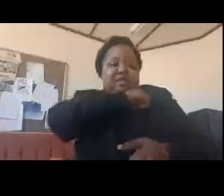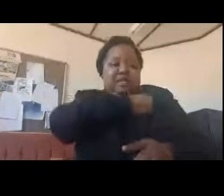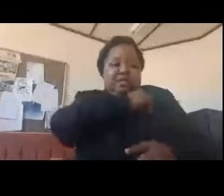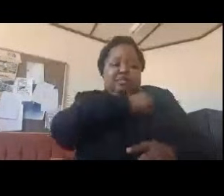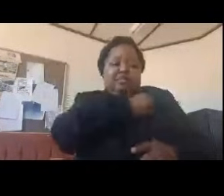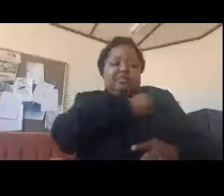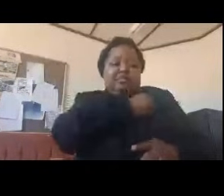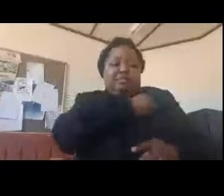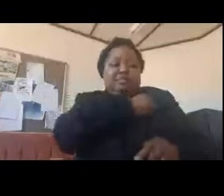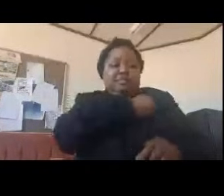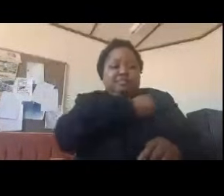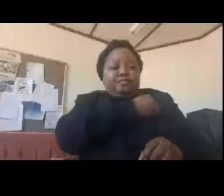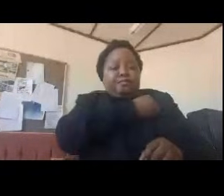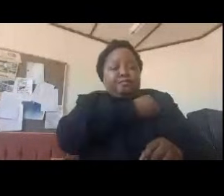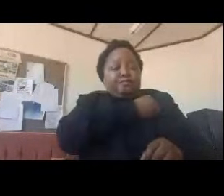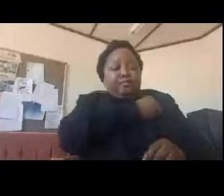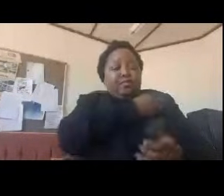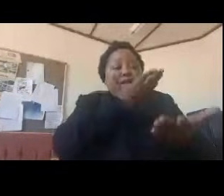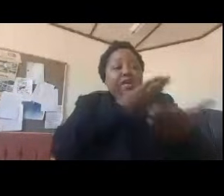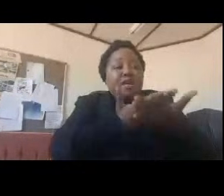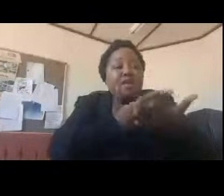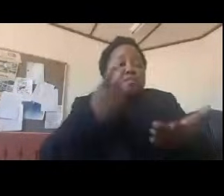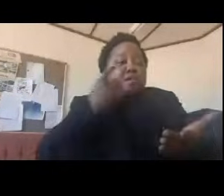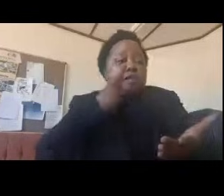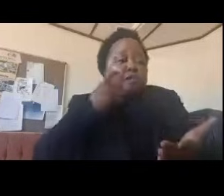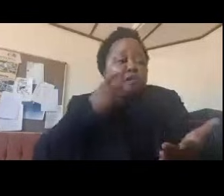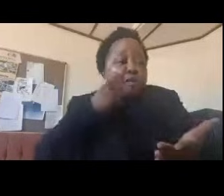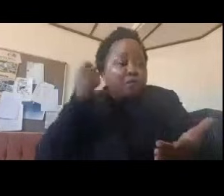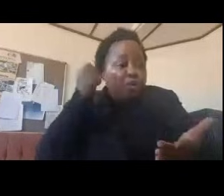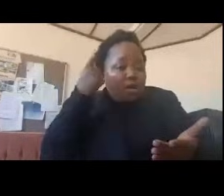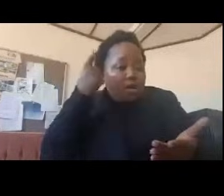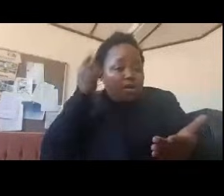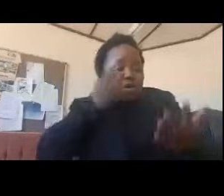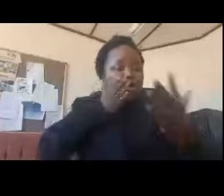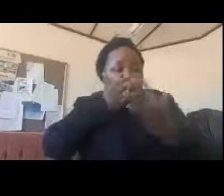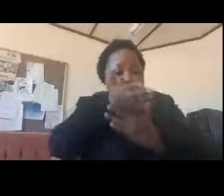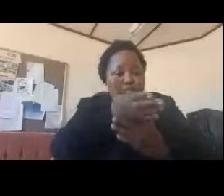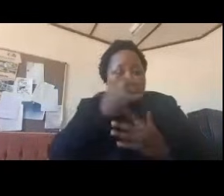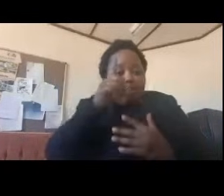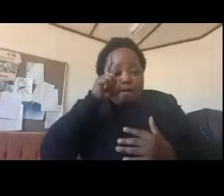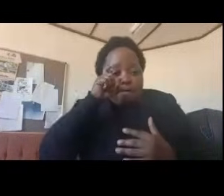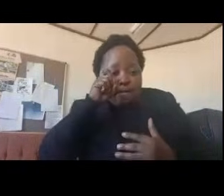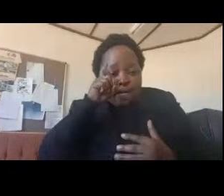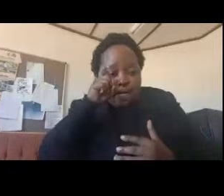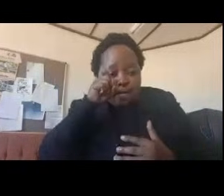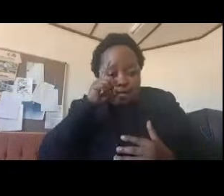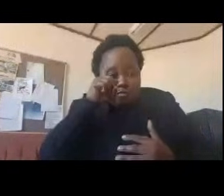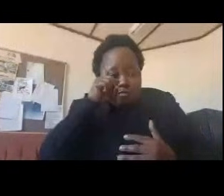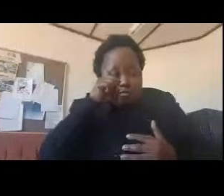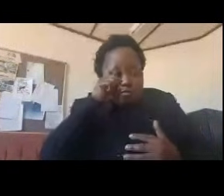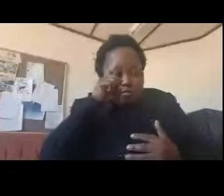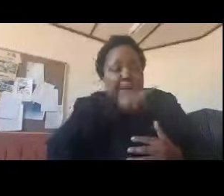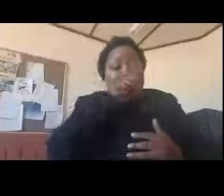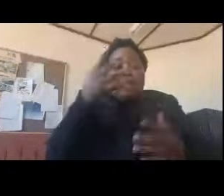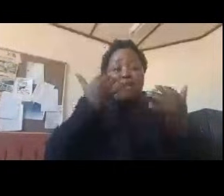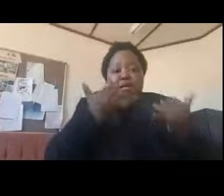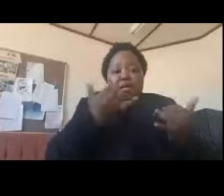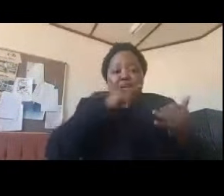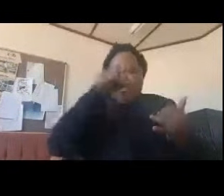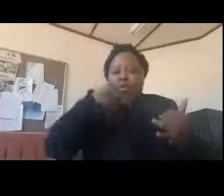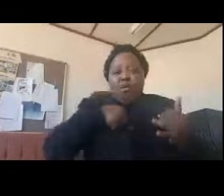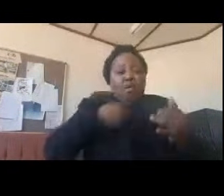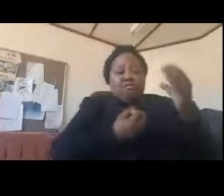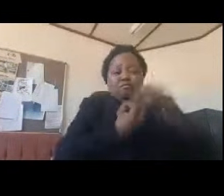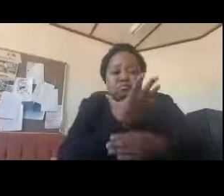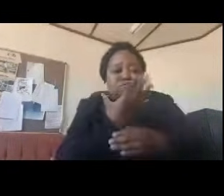her, it's easier to understand through pictures or pictorials. And we just post the content just